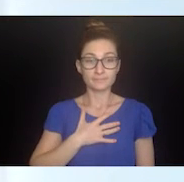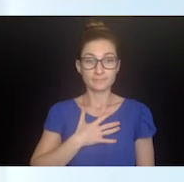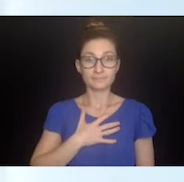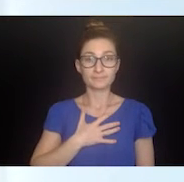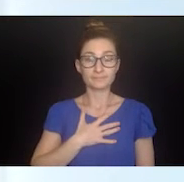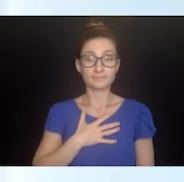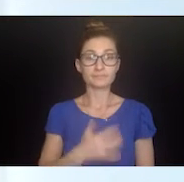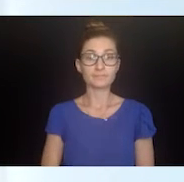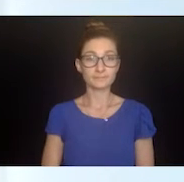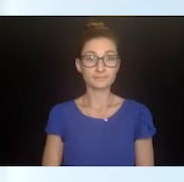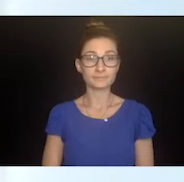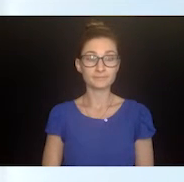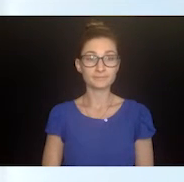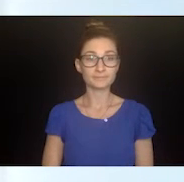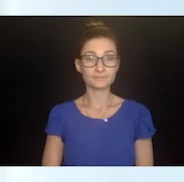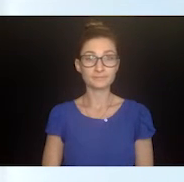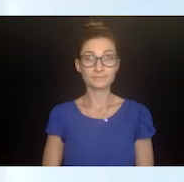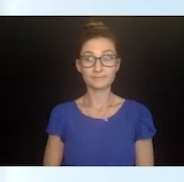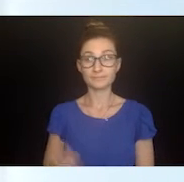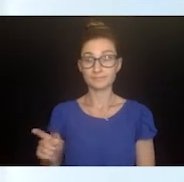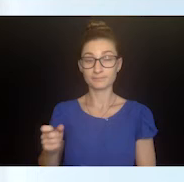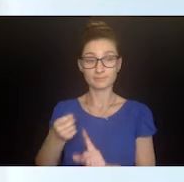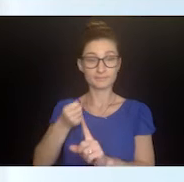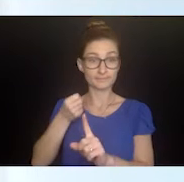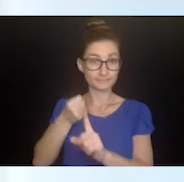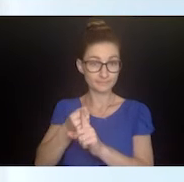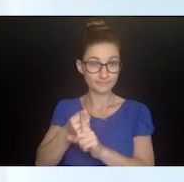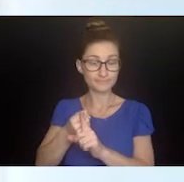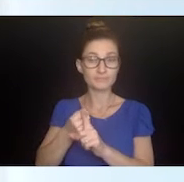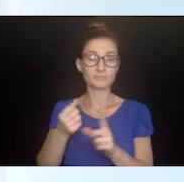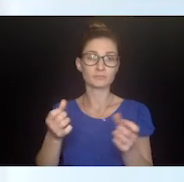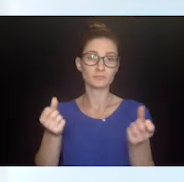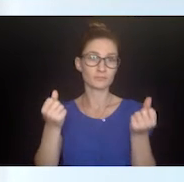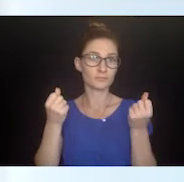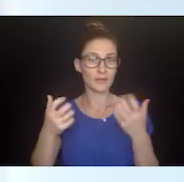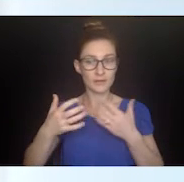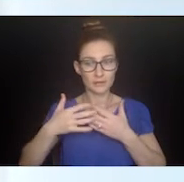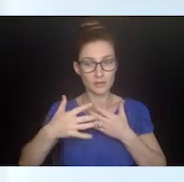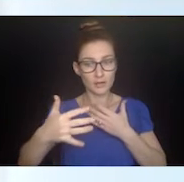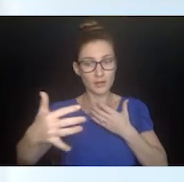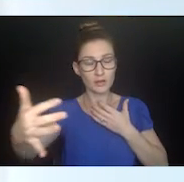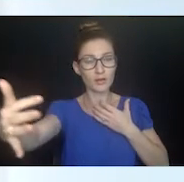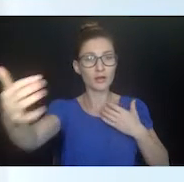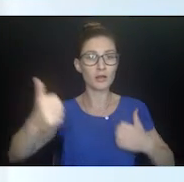This has left him with numerous lifelong challenges.